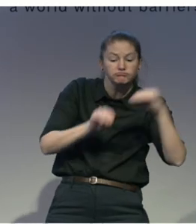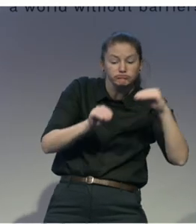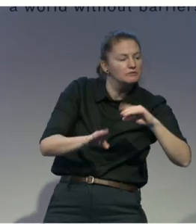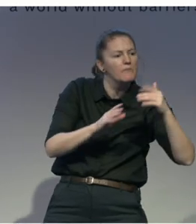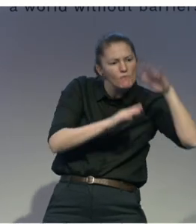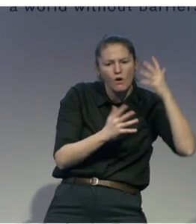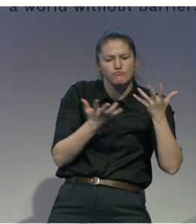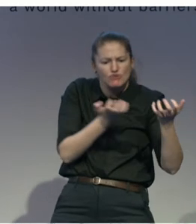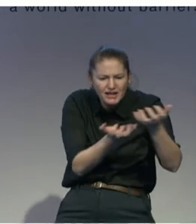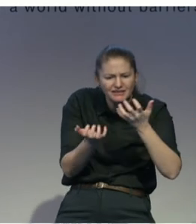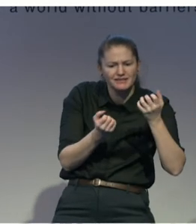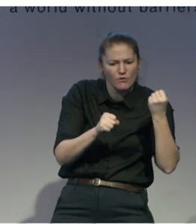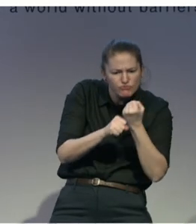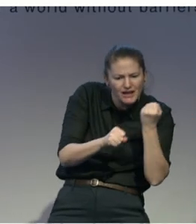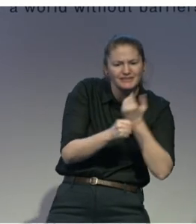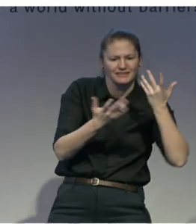uncertain.